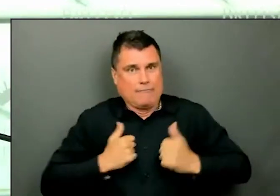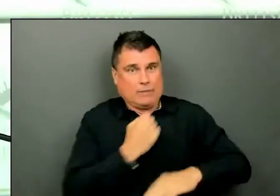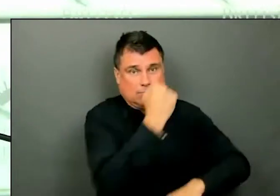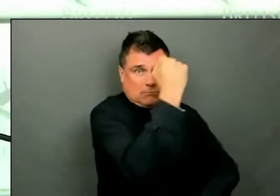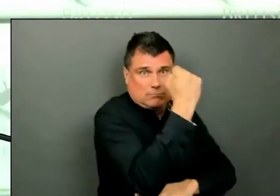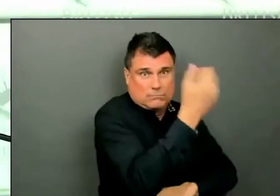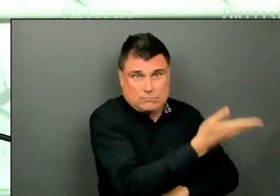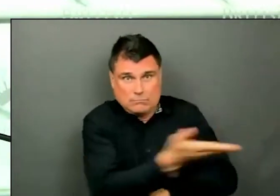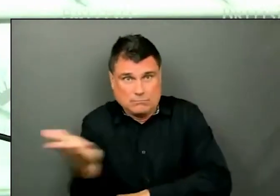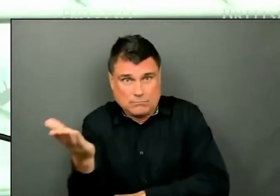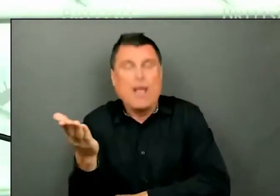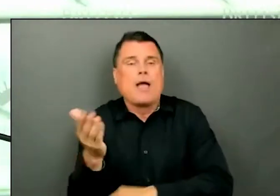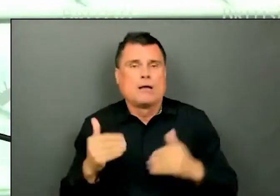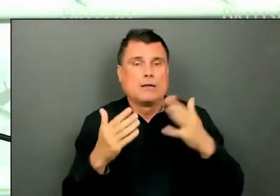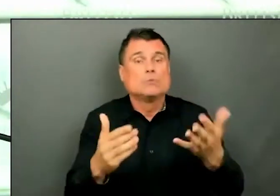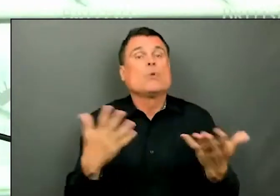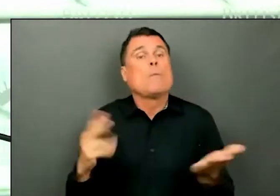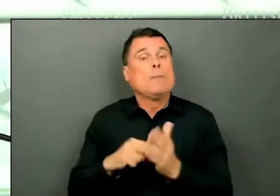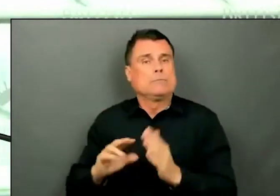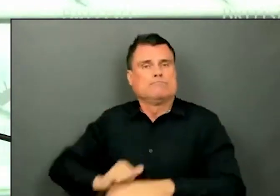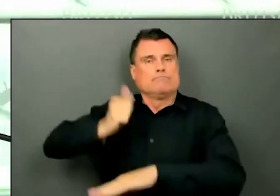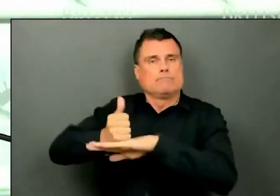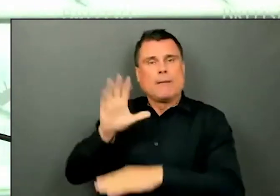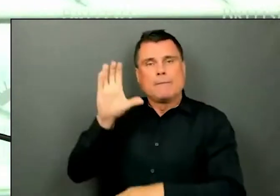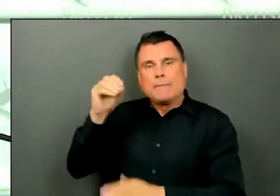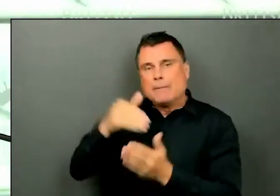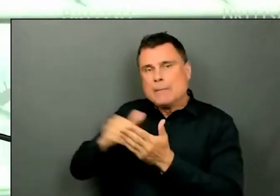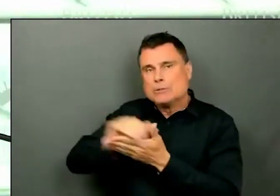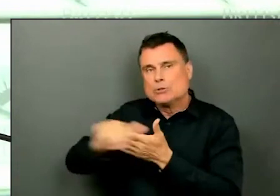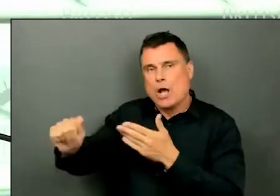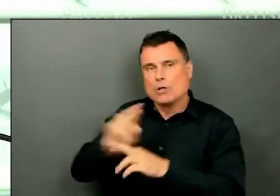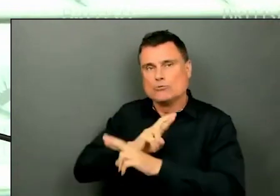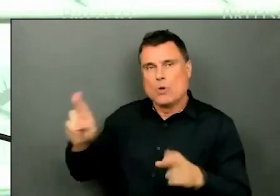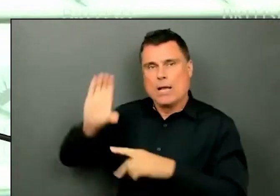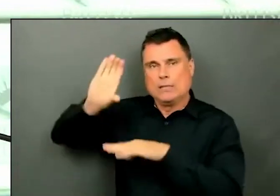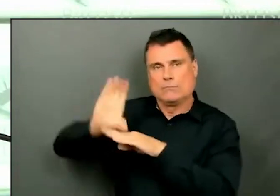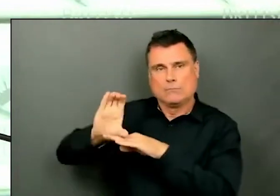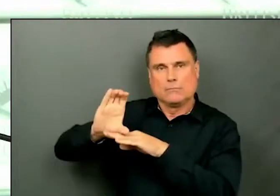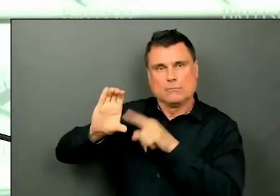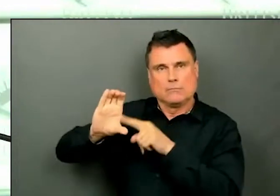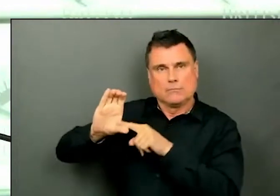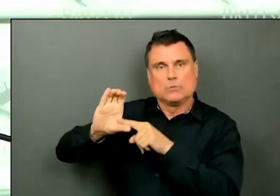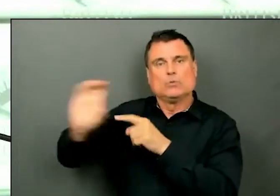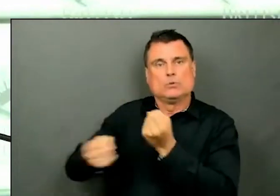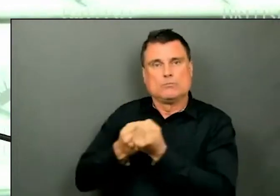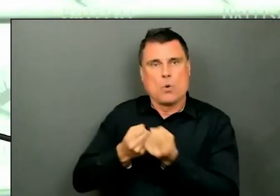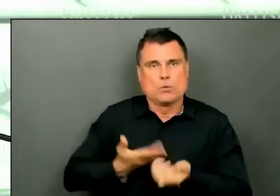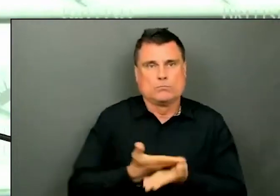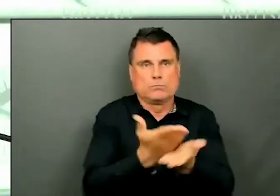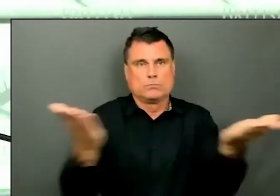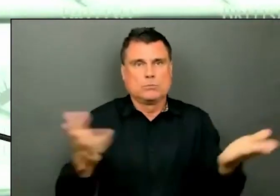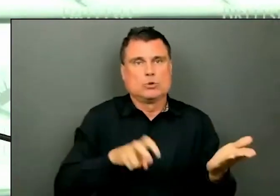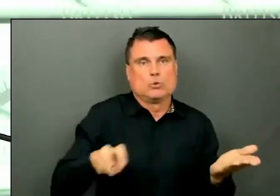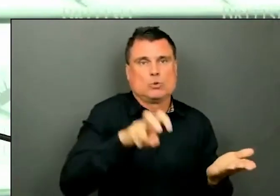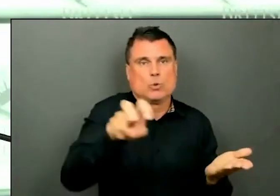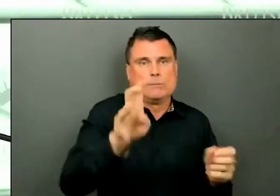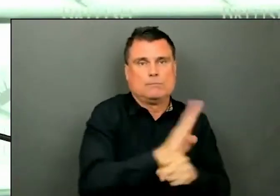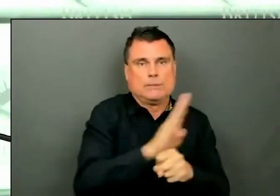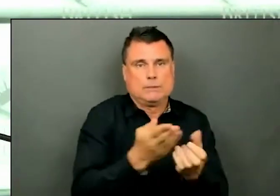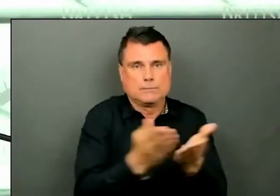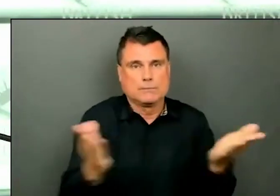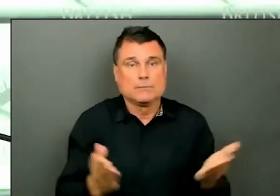as the Premier mentioned, through the BC Major Anchor Attractions Program. Major anchor attractions in urban centres that